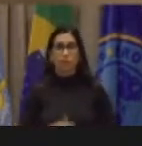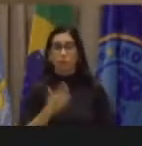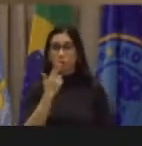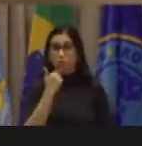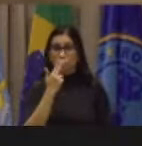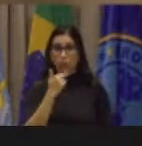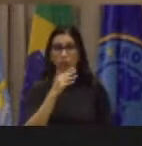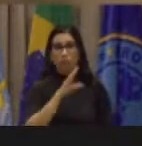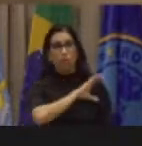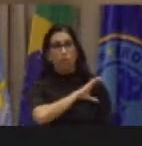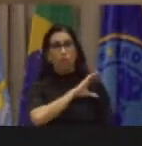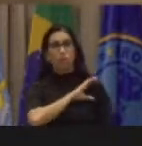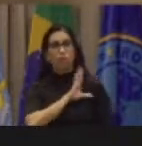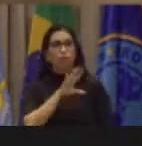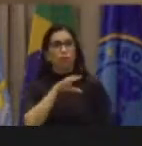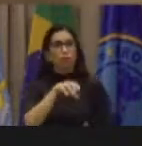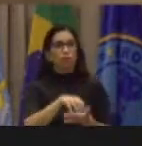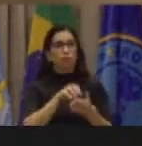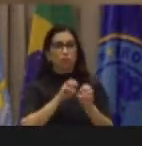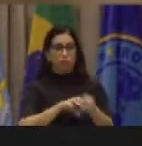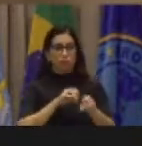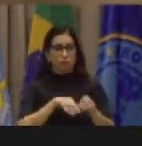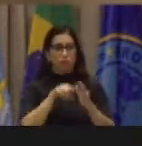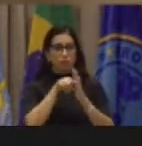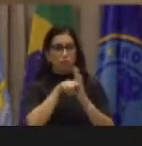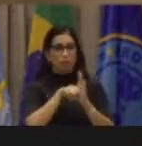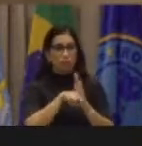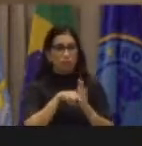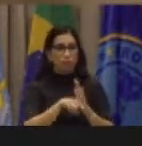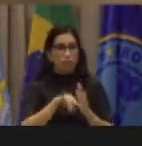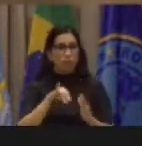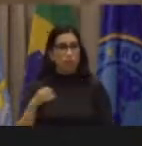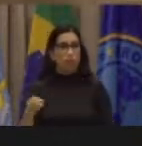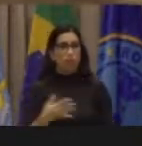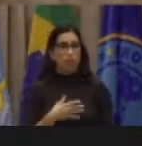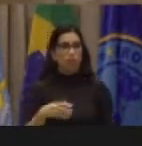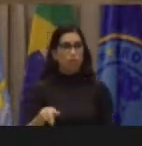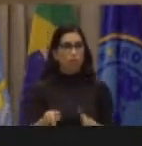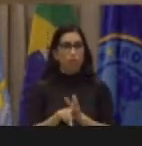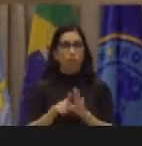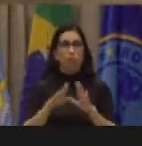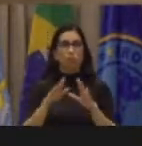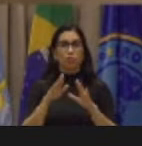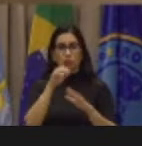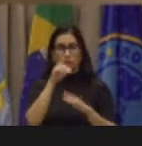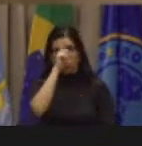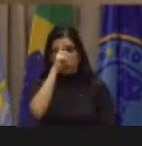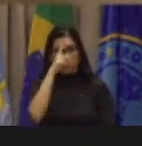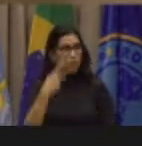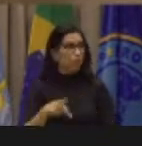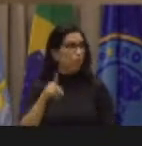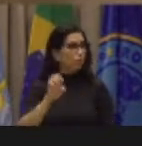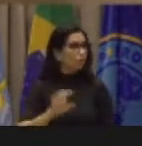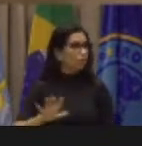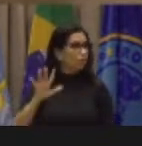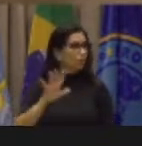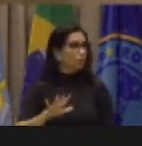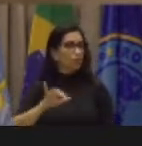Nutritionist, coordinator of Education Center, Research and Innovation, Dr. Jaime